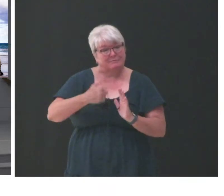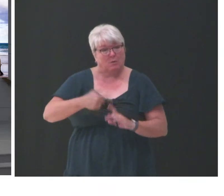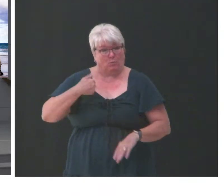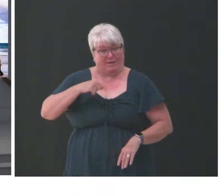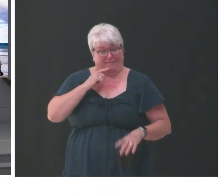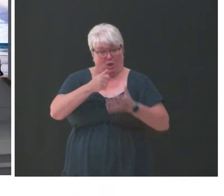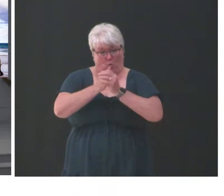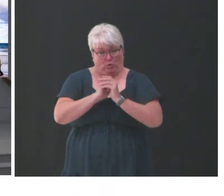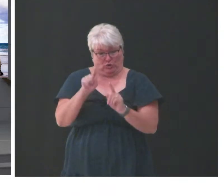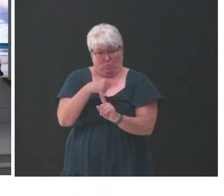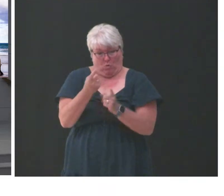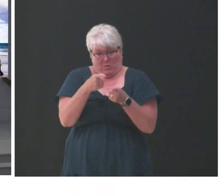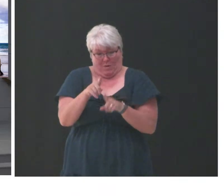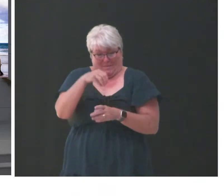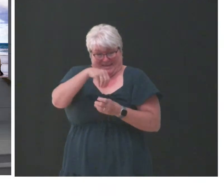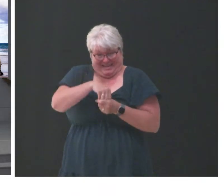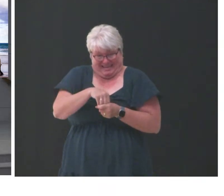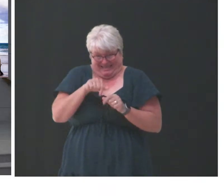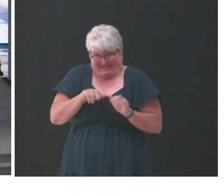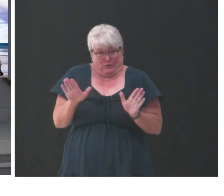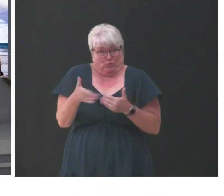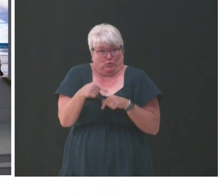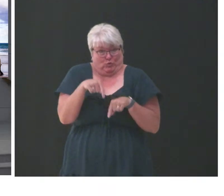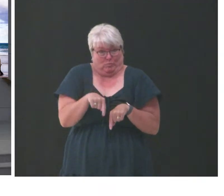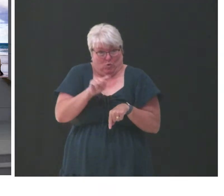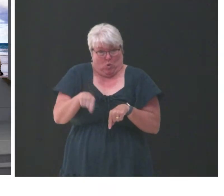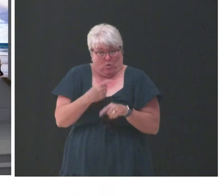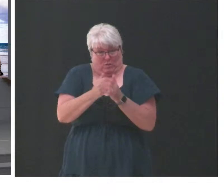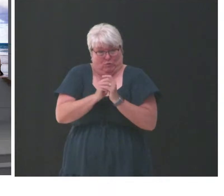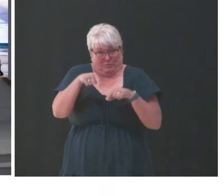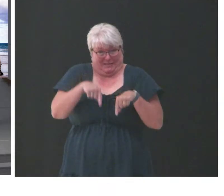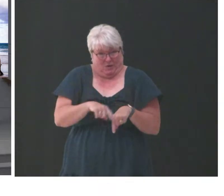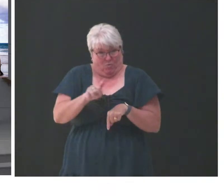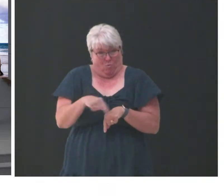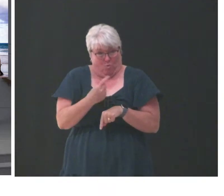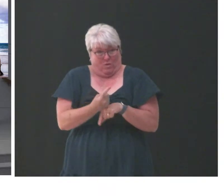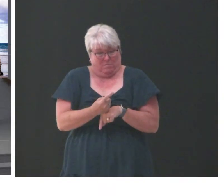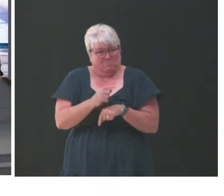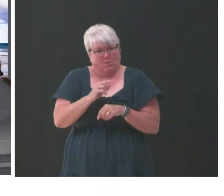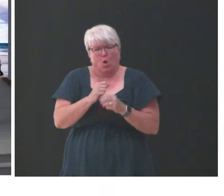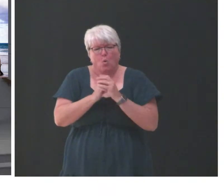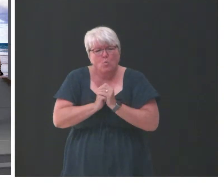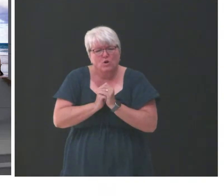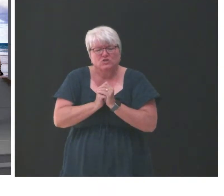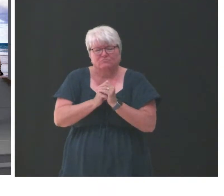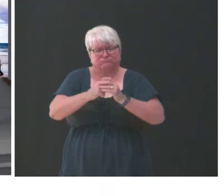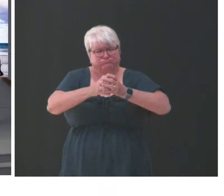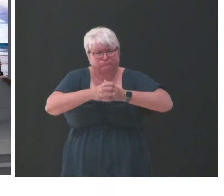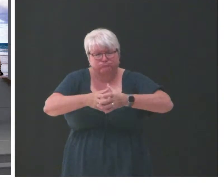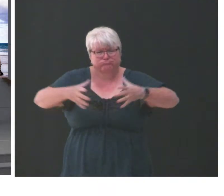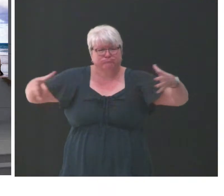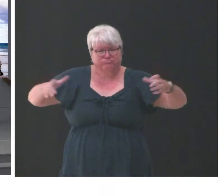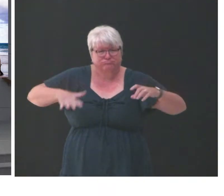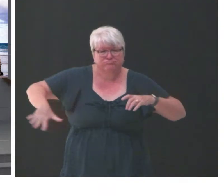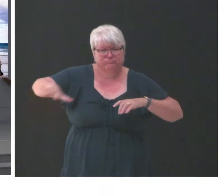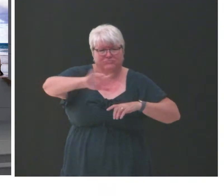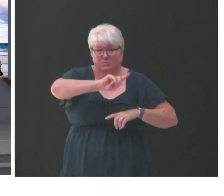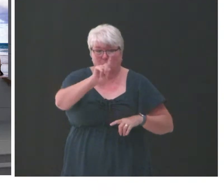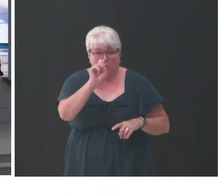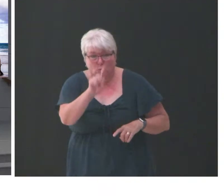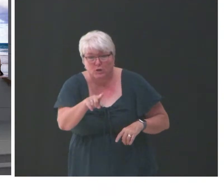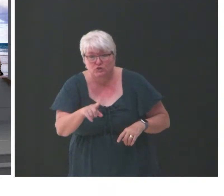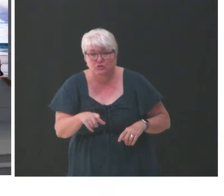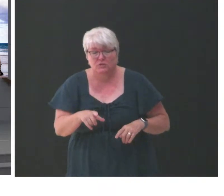think worship is only what happens in this room, only what happens, and worship is so much more than that. So I've got a question for you to start with. And the question